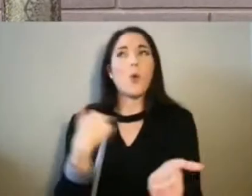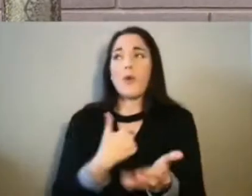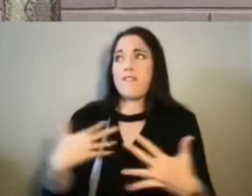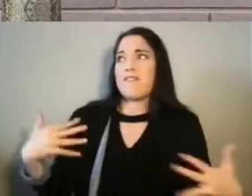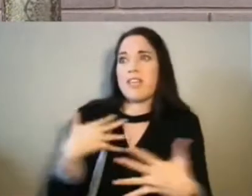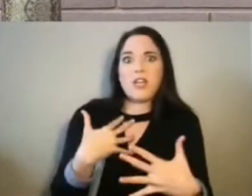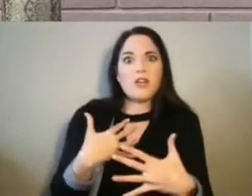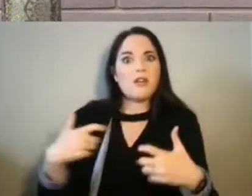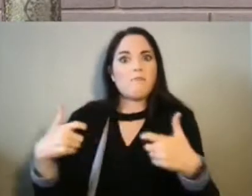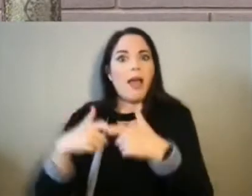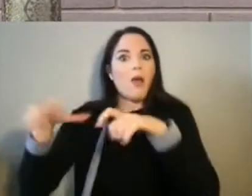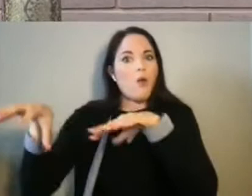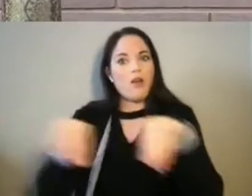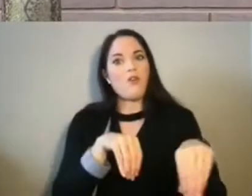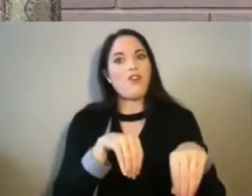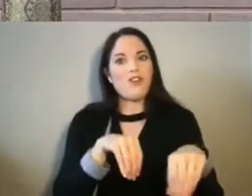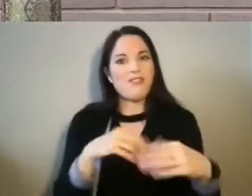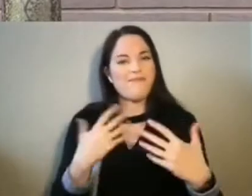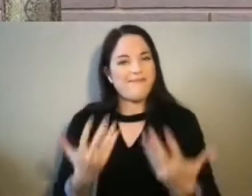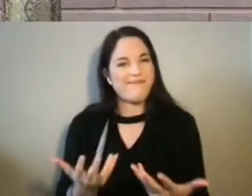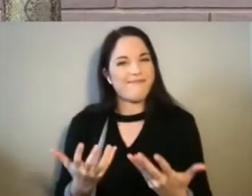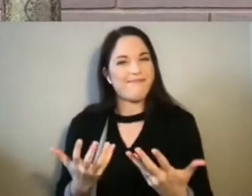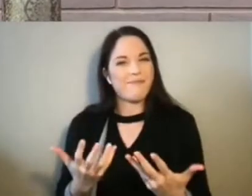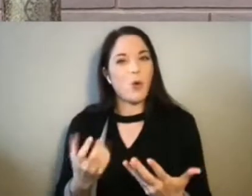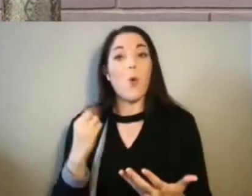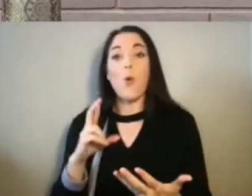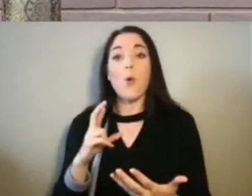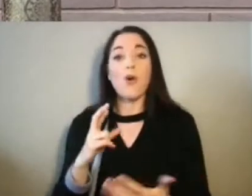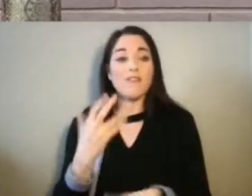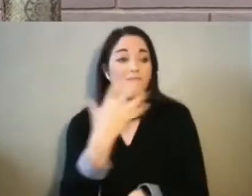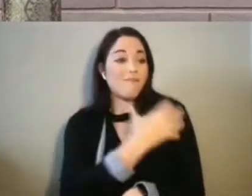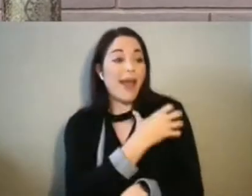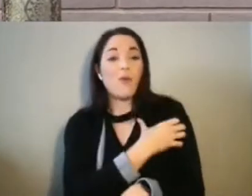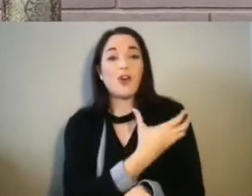of power in the midst of the overpowering rule of Rome.